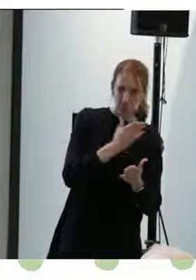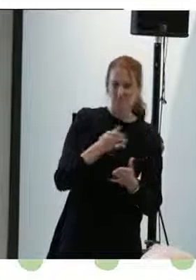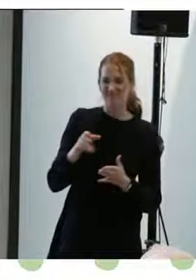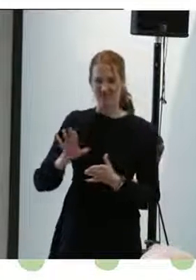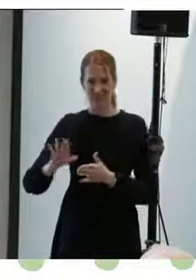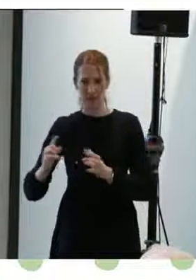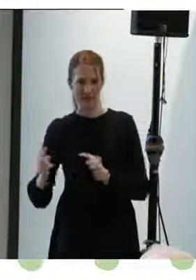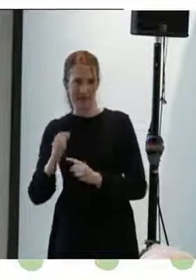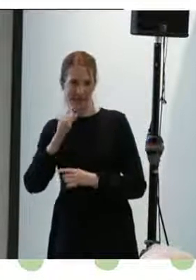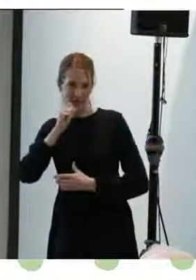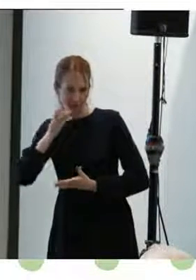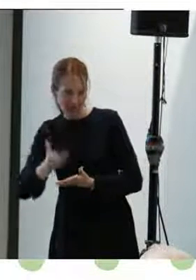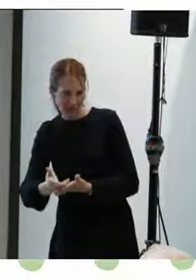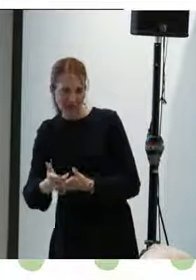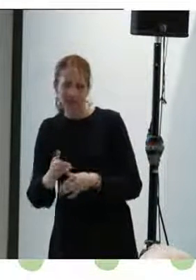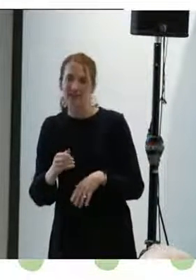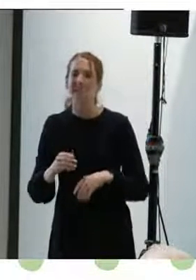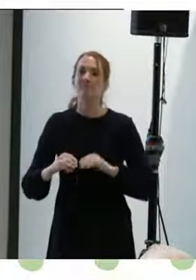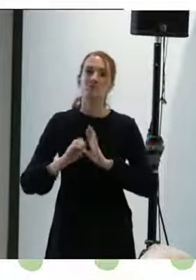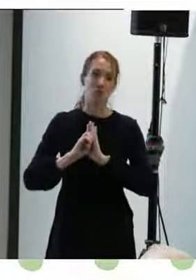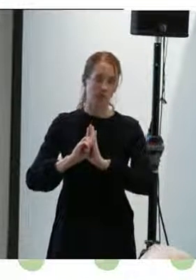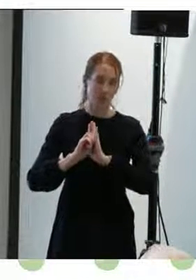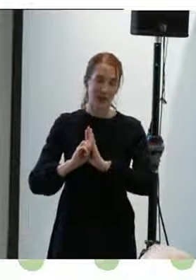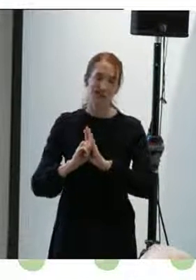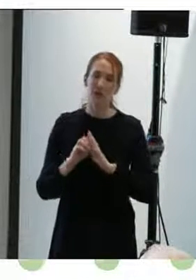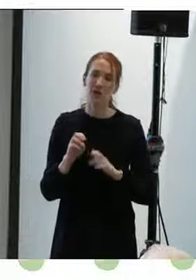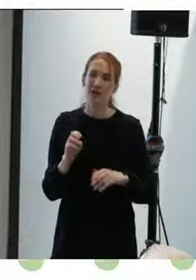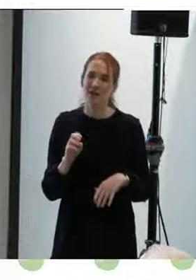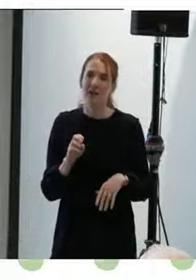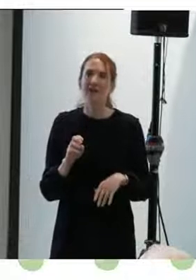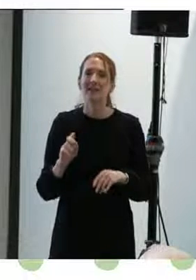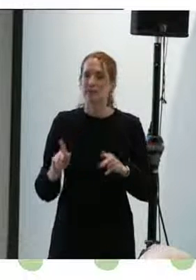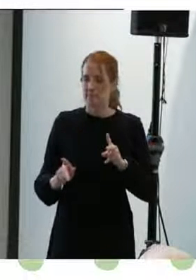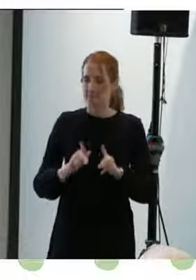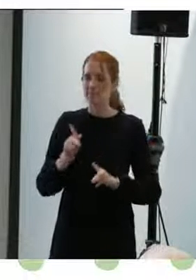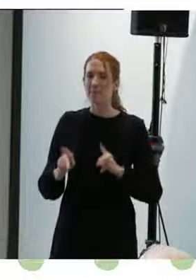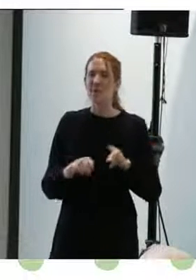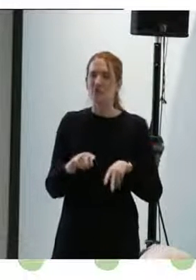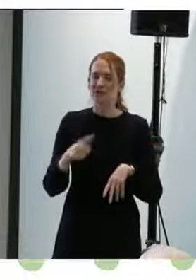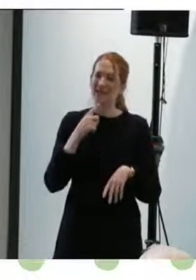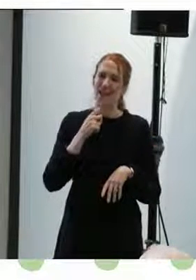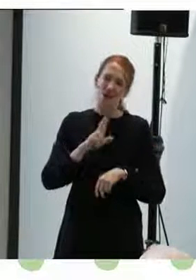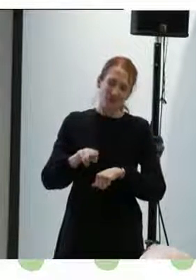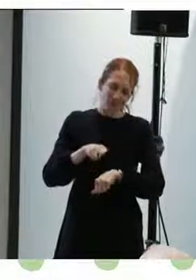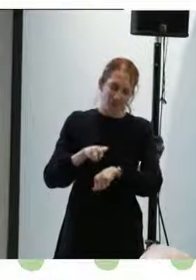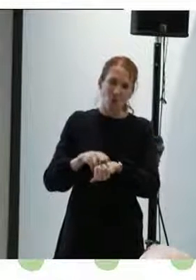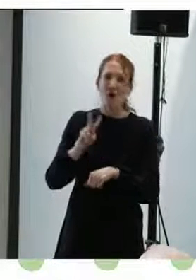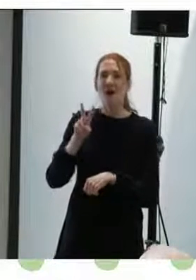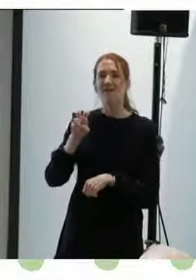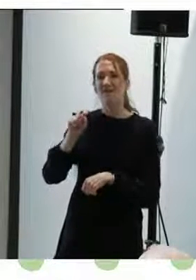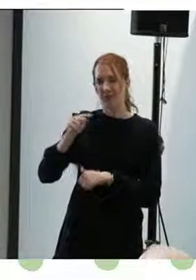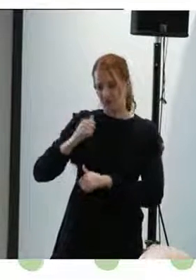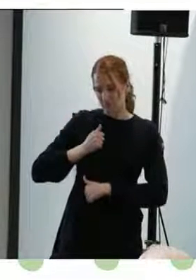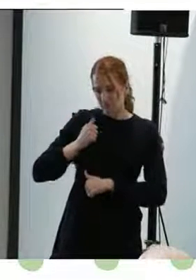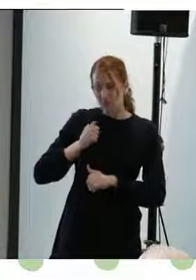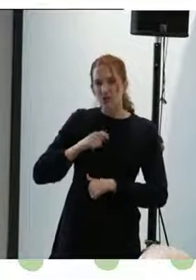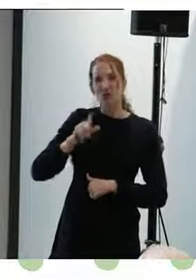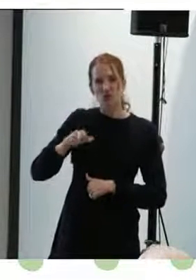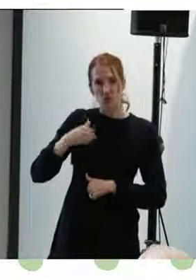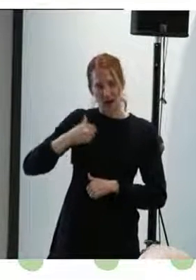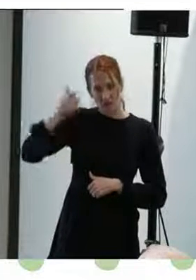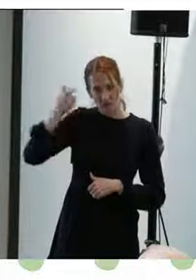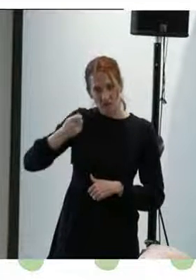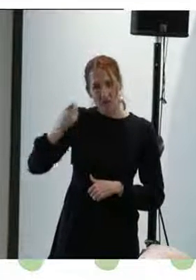not. So for example, the people I spoke with would say, of course, veterans should receive a pension or should